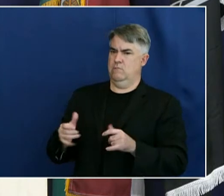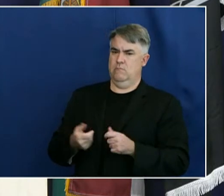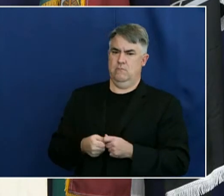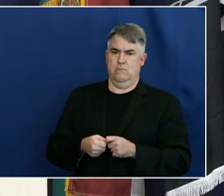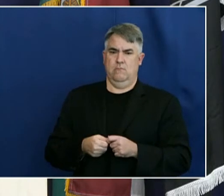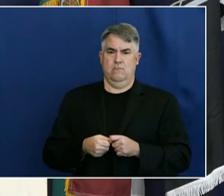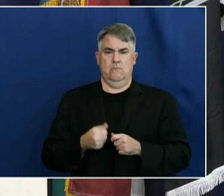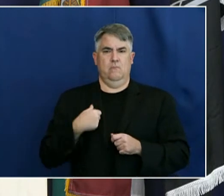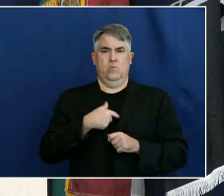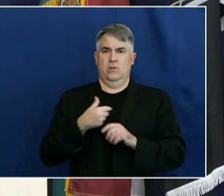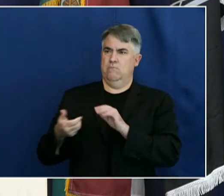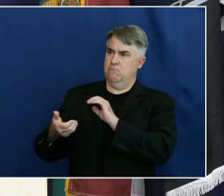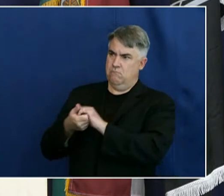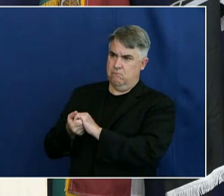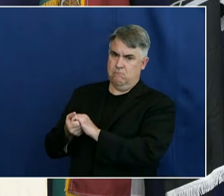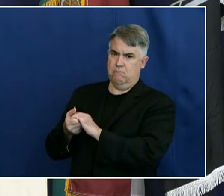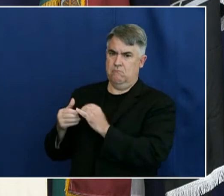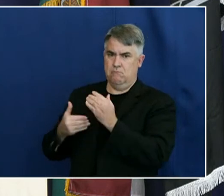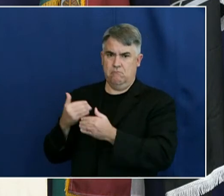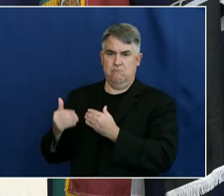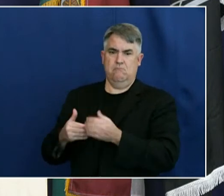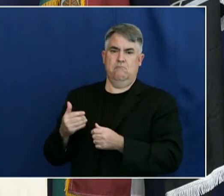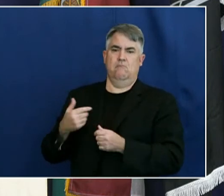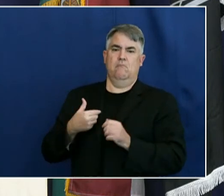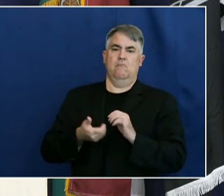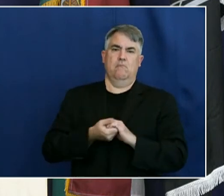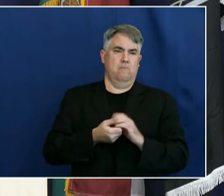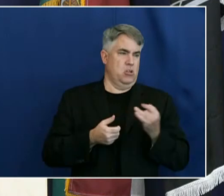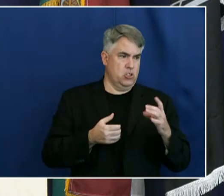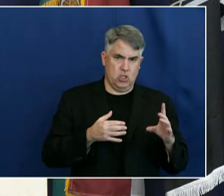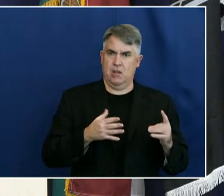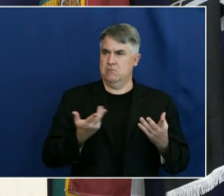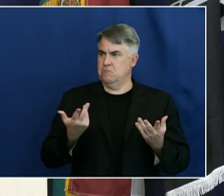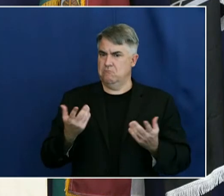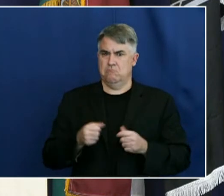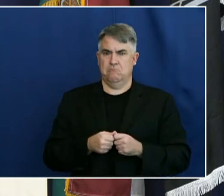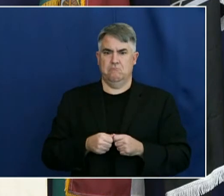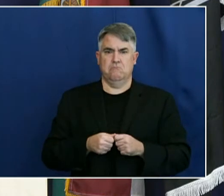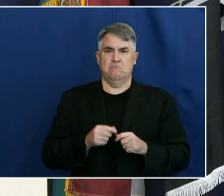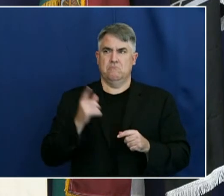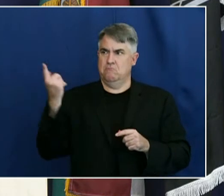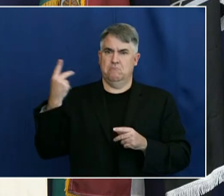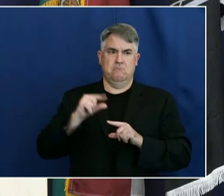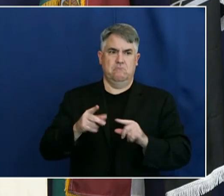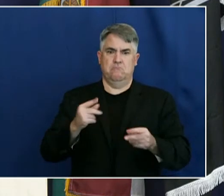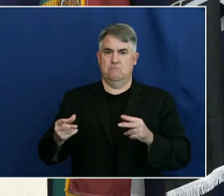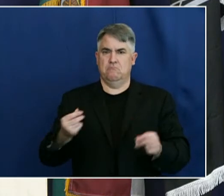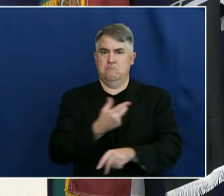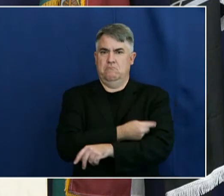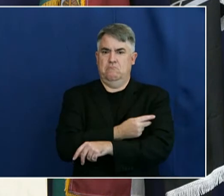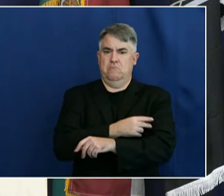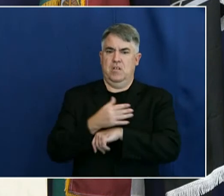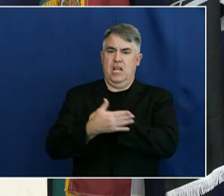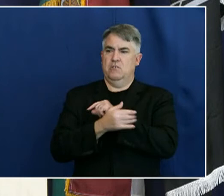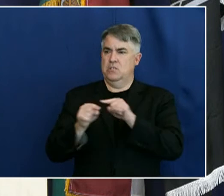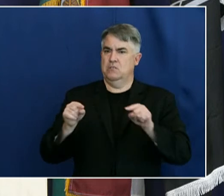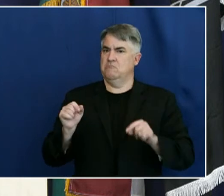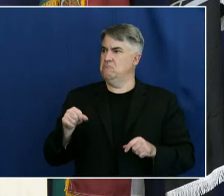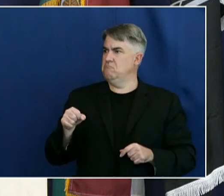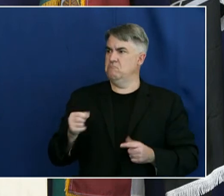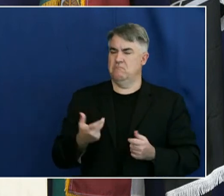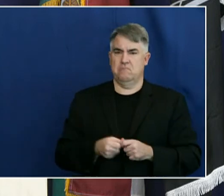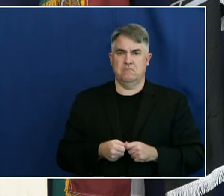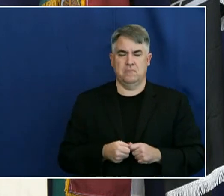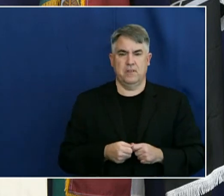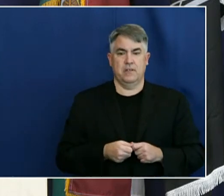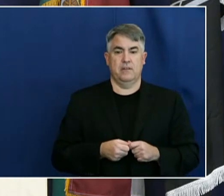now with Blue Shield as a third-party administrator in getting the allocations for counties. And then we work with all of the sites we have and the partners and providers